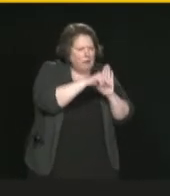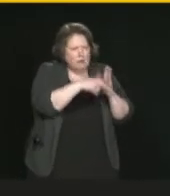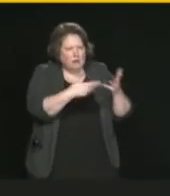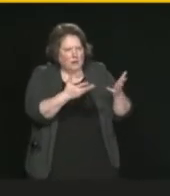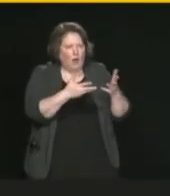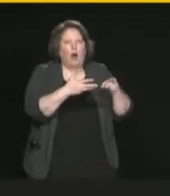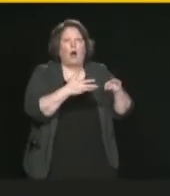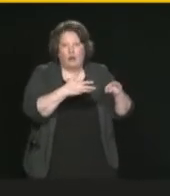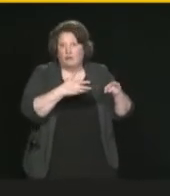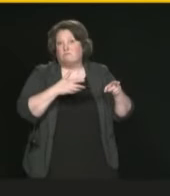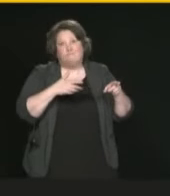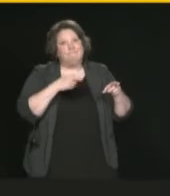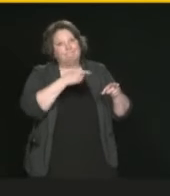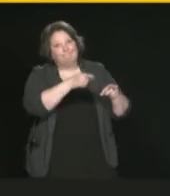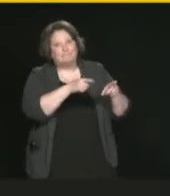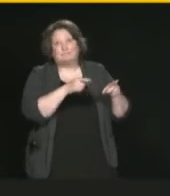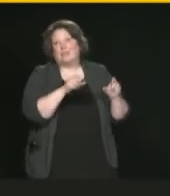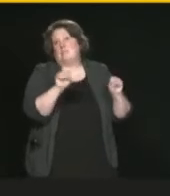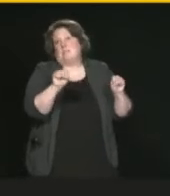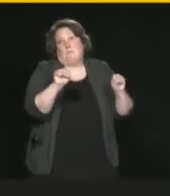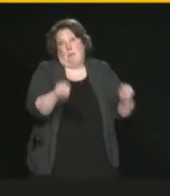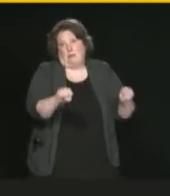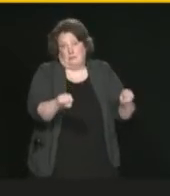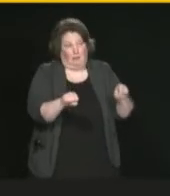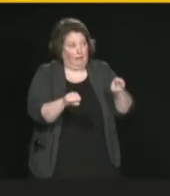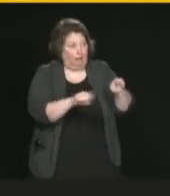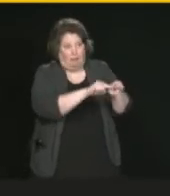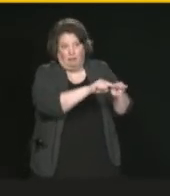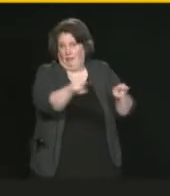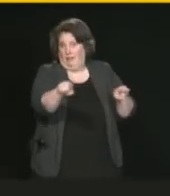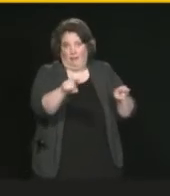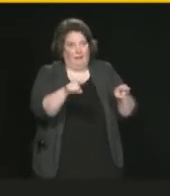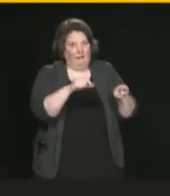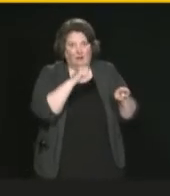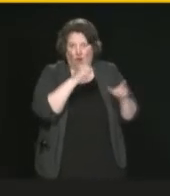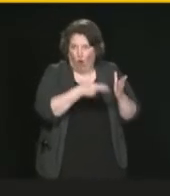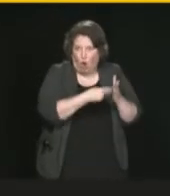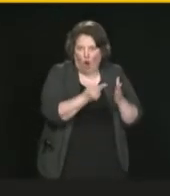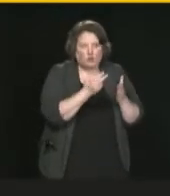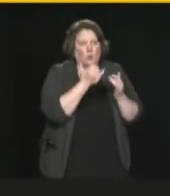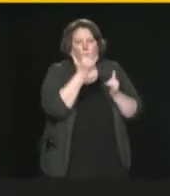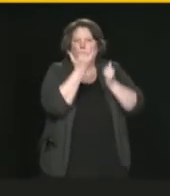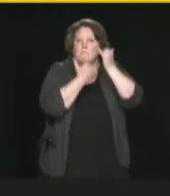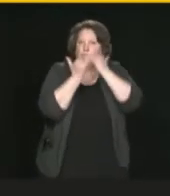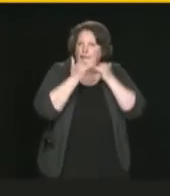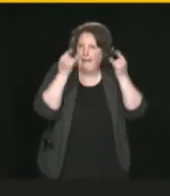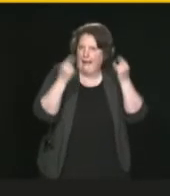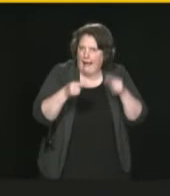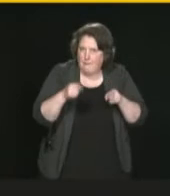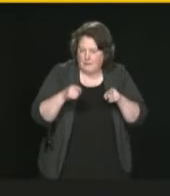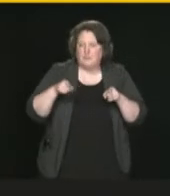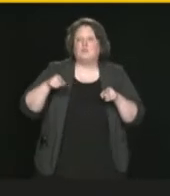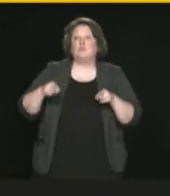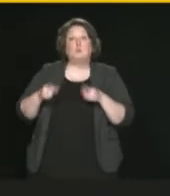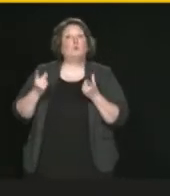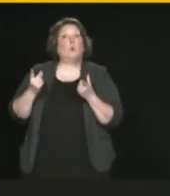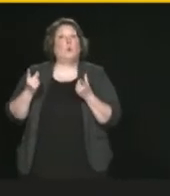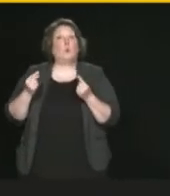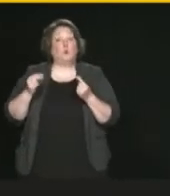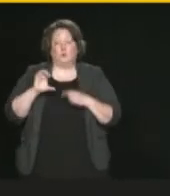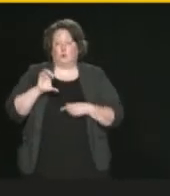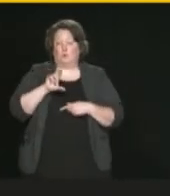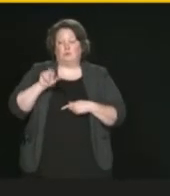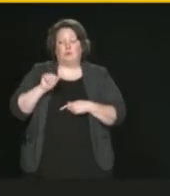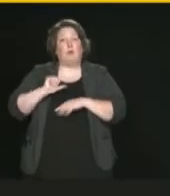measures to correct any mistakes and act on fraud,